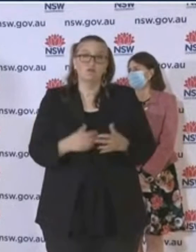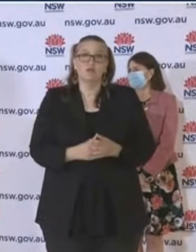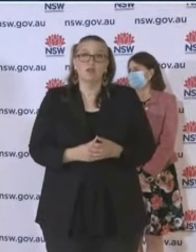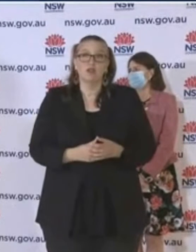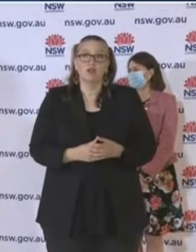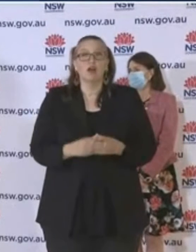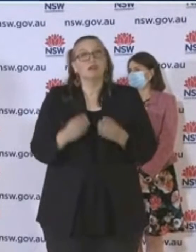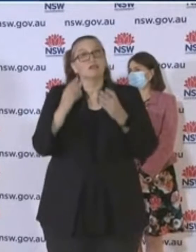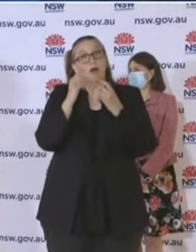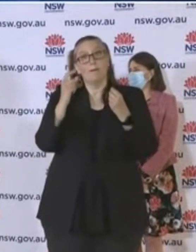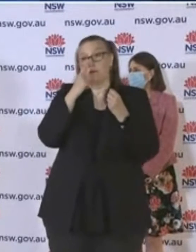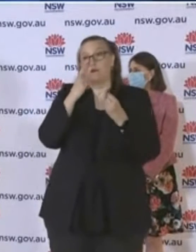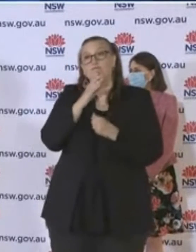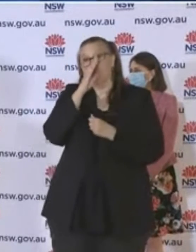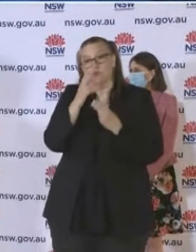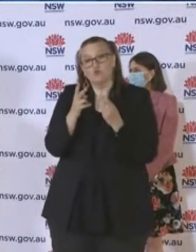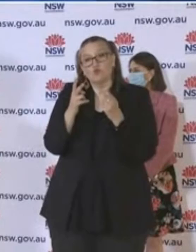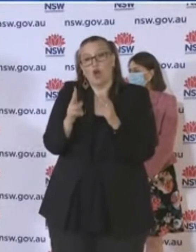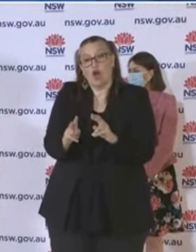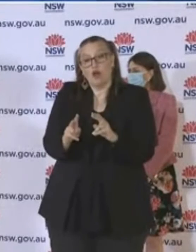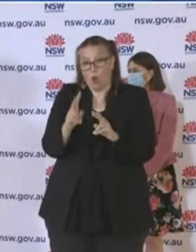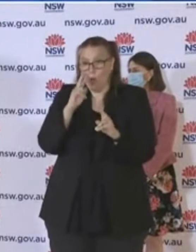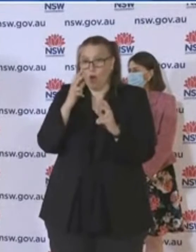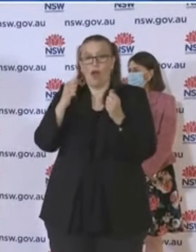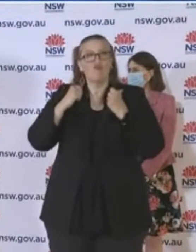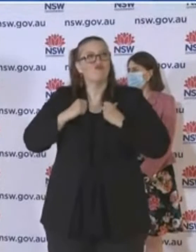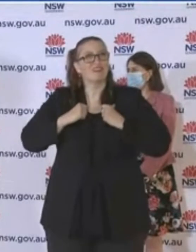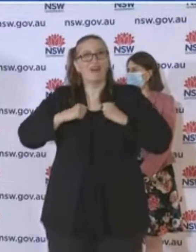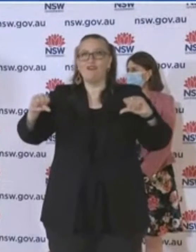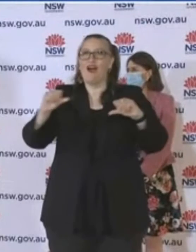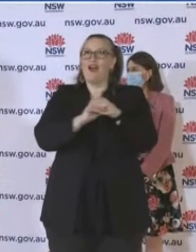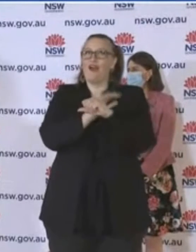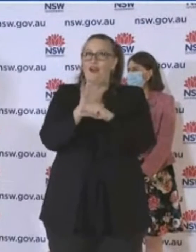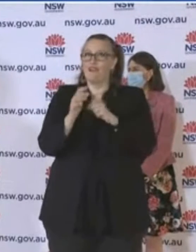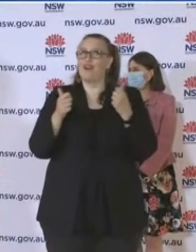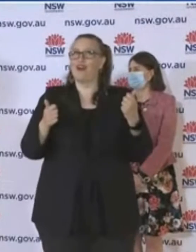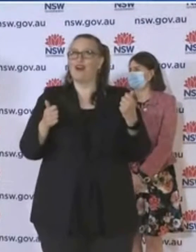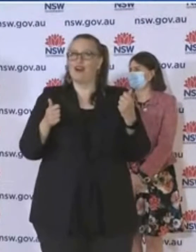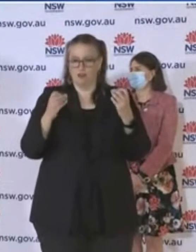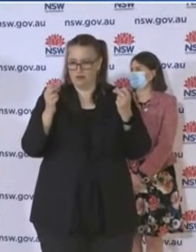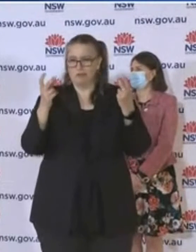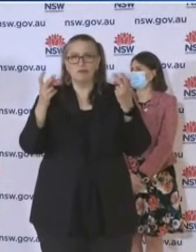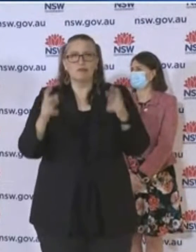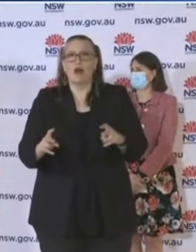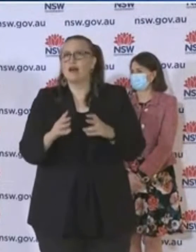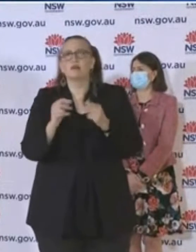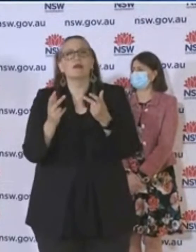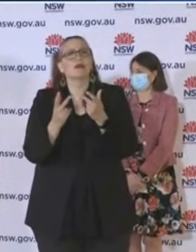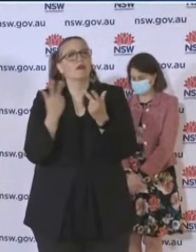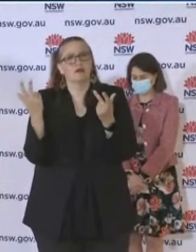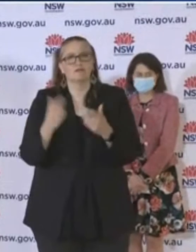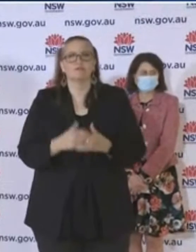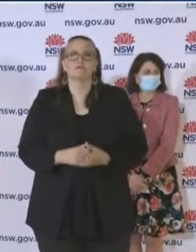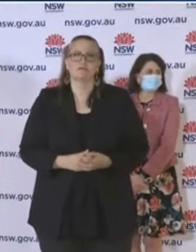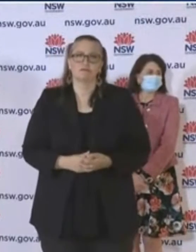who have sadly died appear to have recovered from COVID and then may have died of something else. So to make it simple and